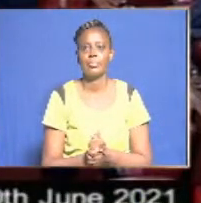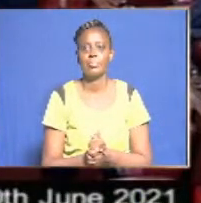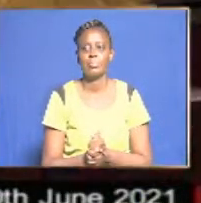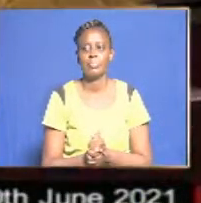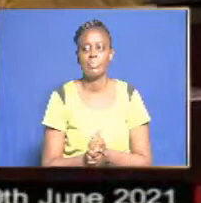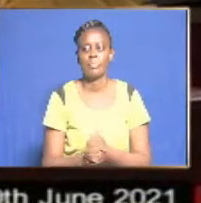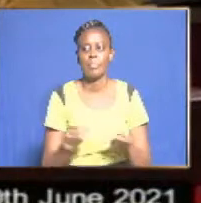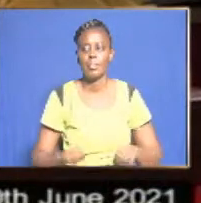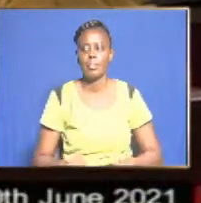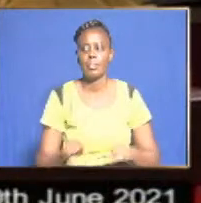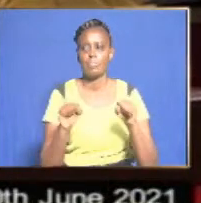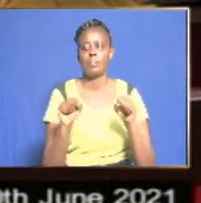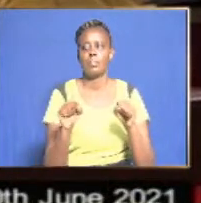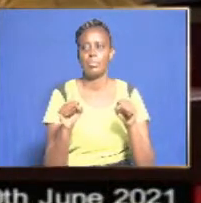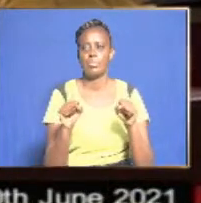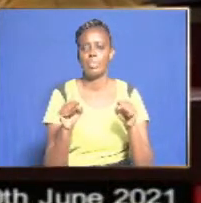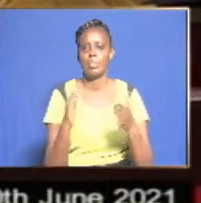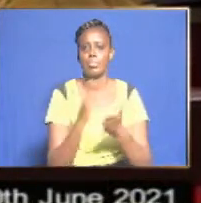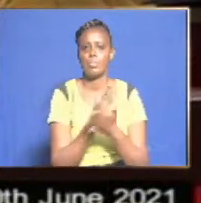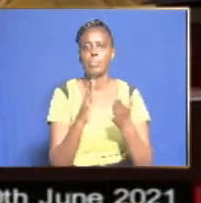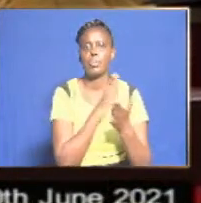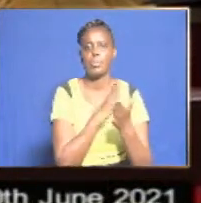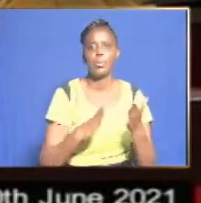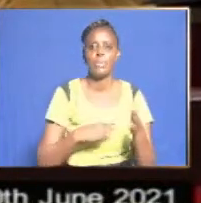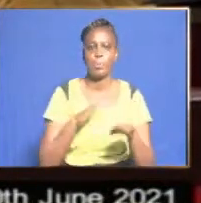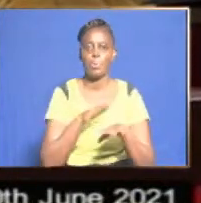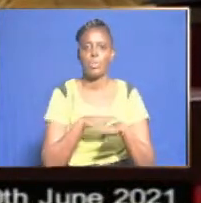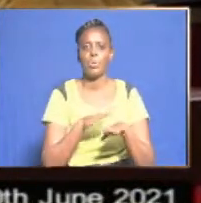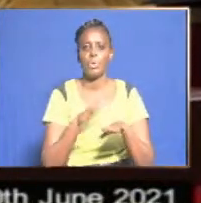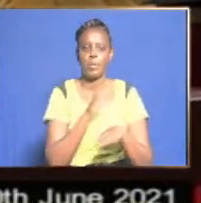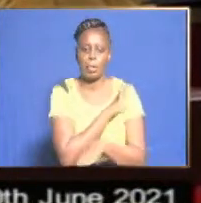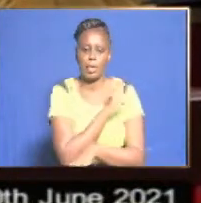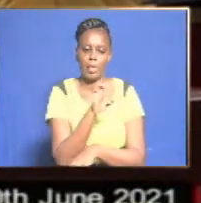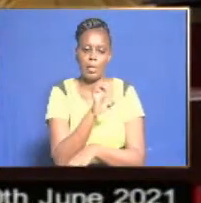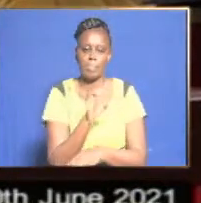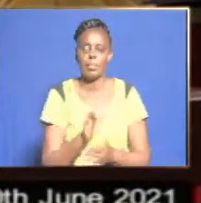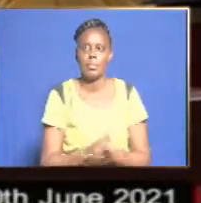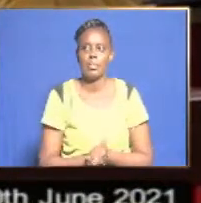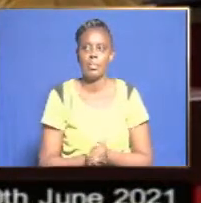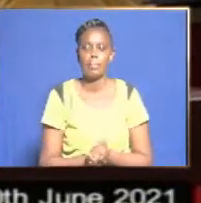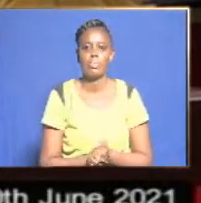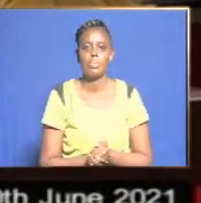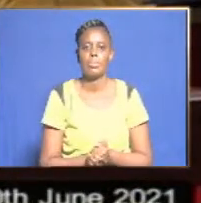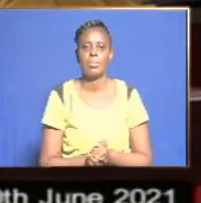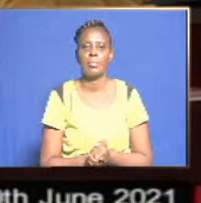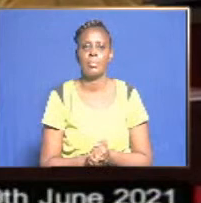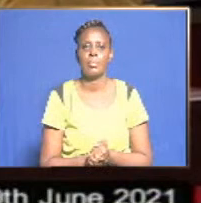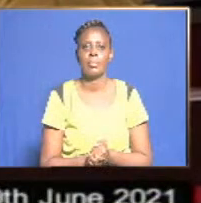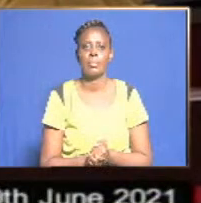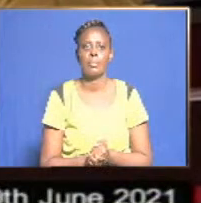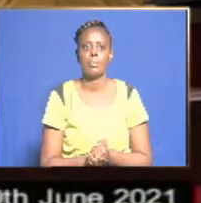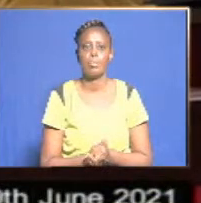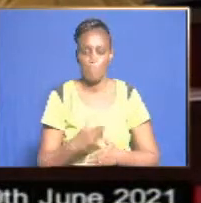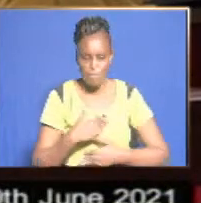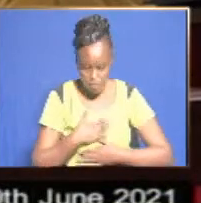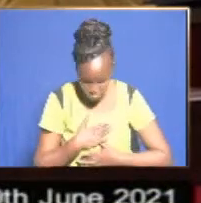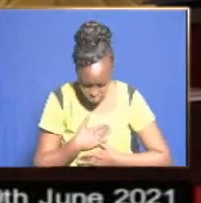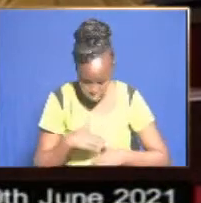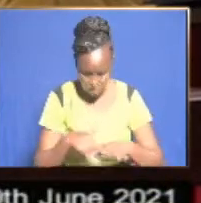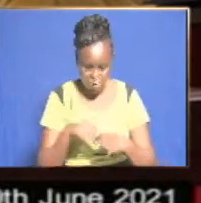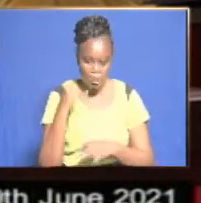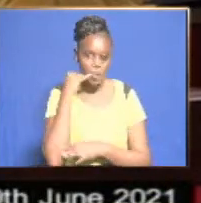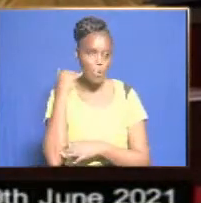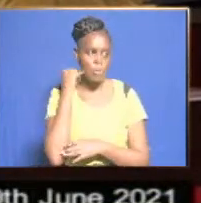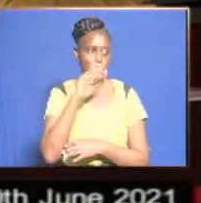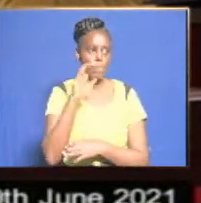Where's the chair of the Particular Committee on Energy? The member for Nakuru Town East, the Honorable